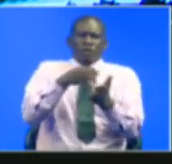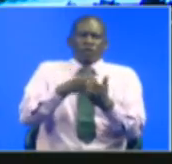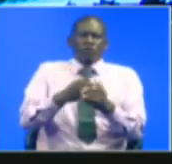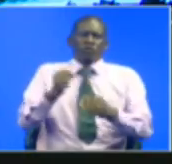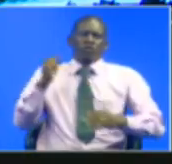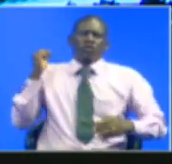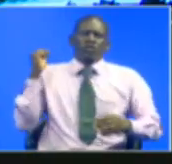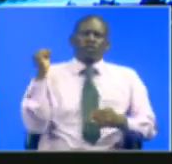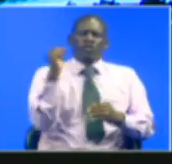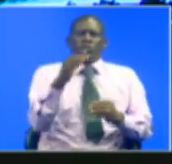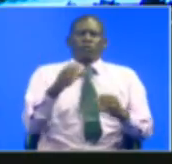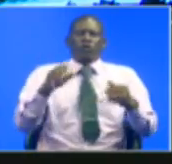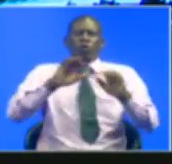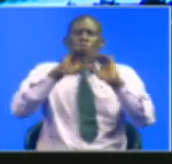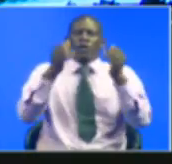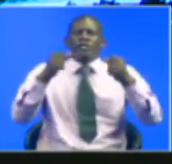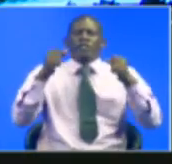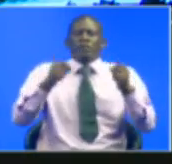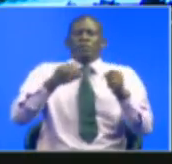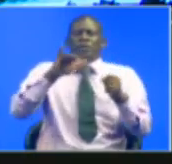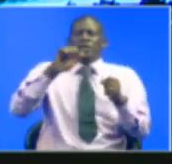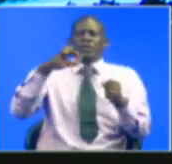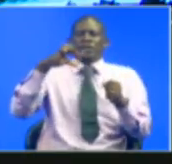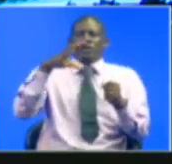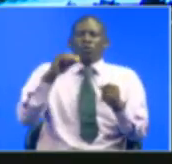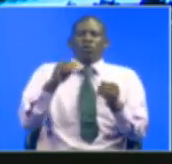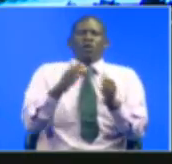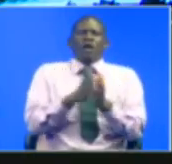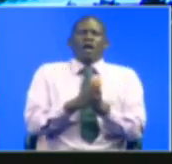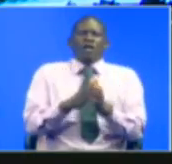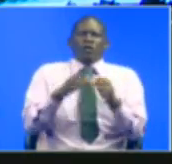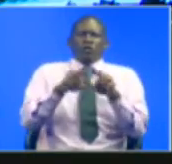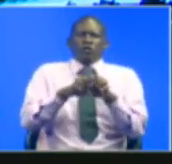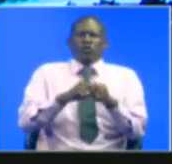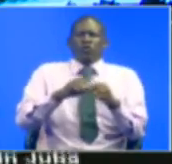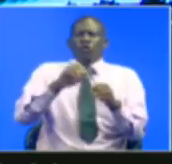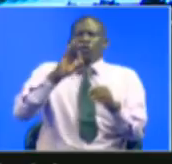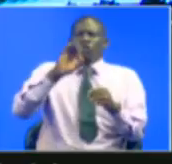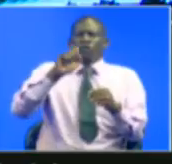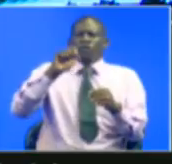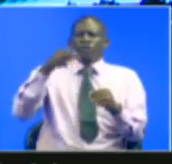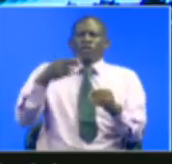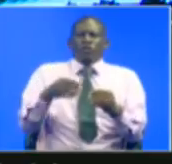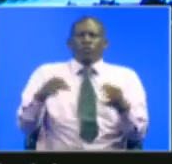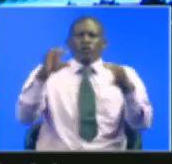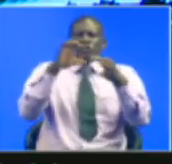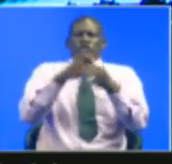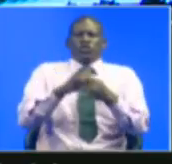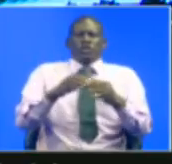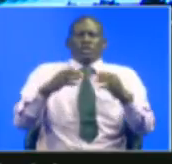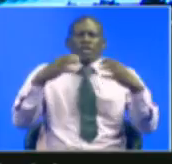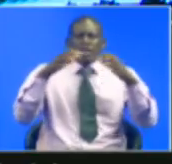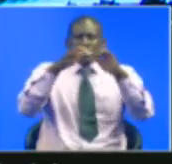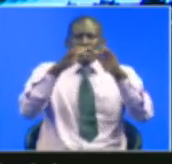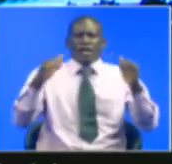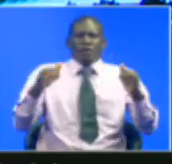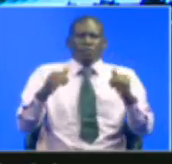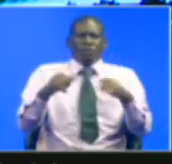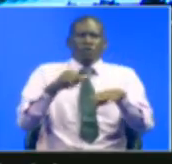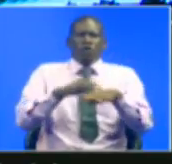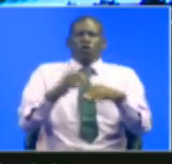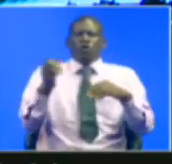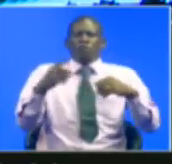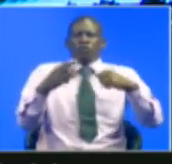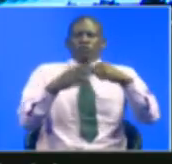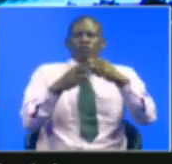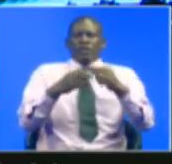champion Julius Yego and 1500 meters Olympics gold medalist Faith Chepngetich will join residential camp, on July